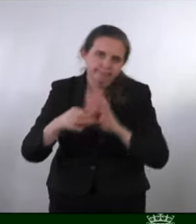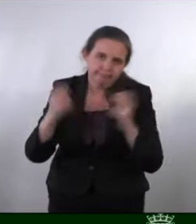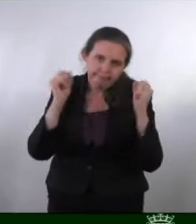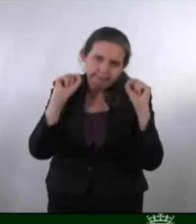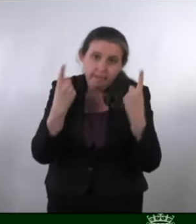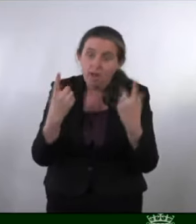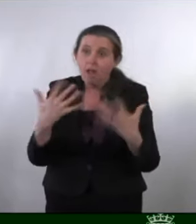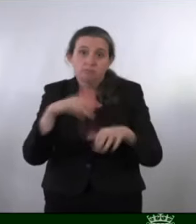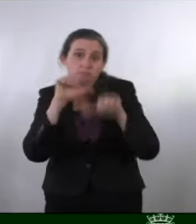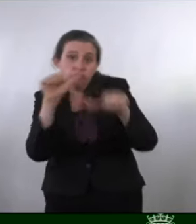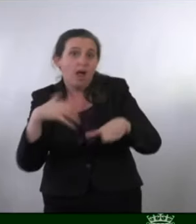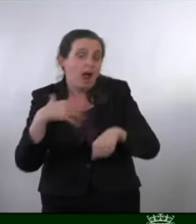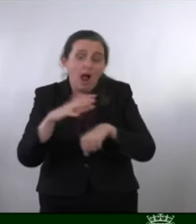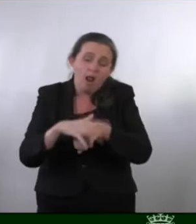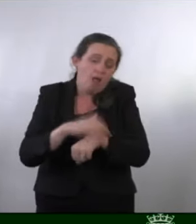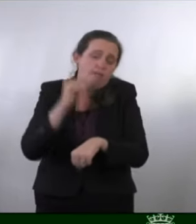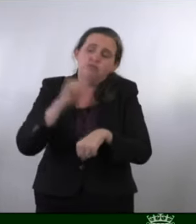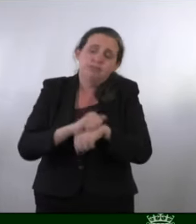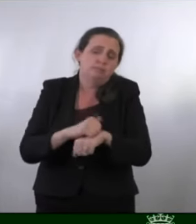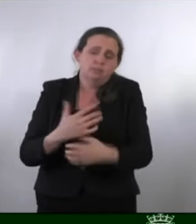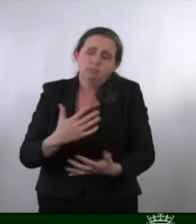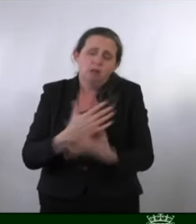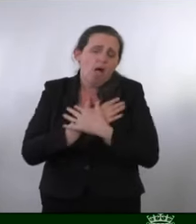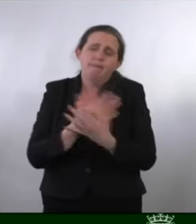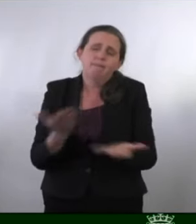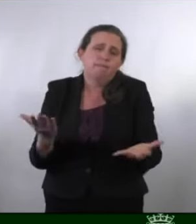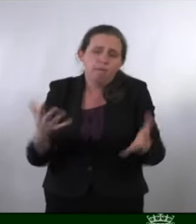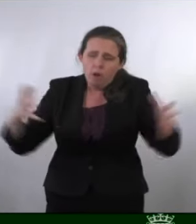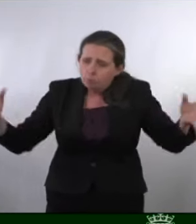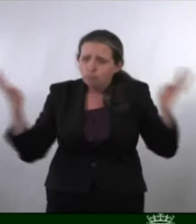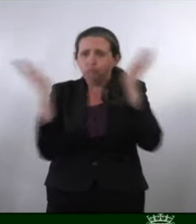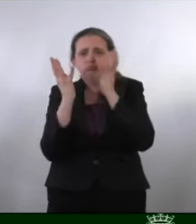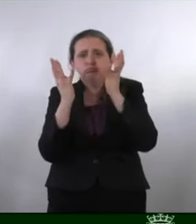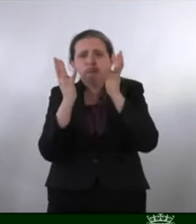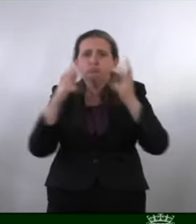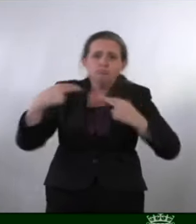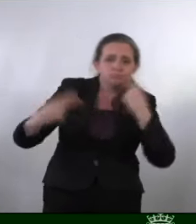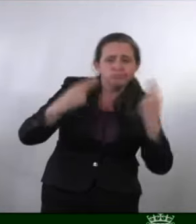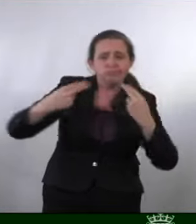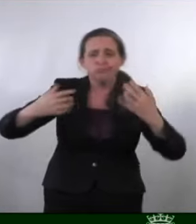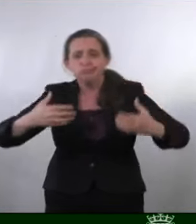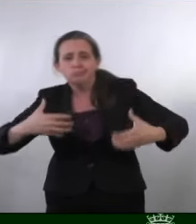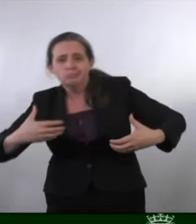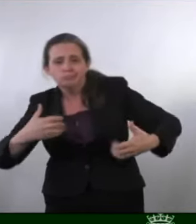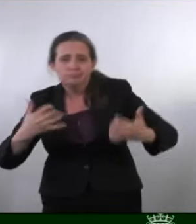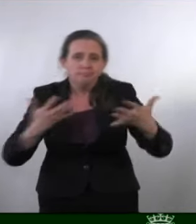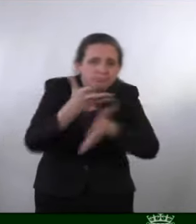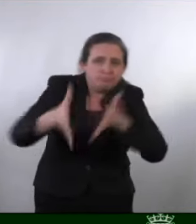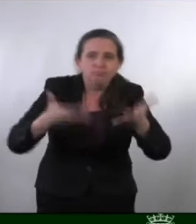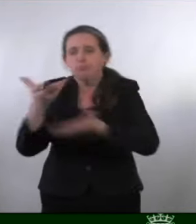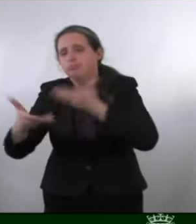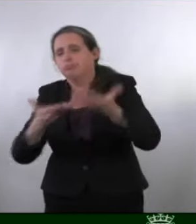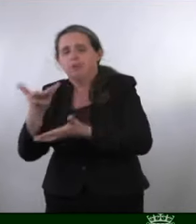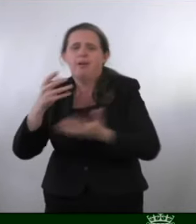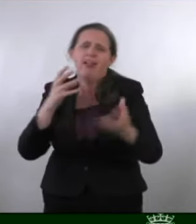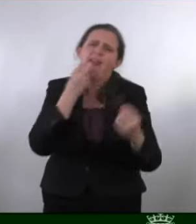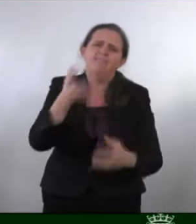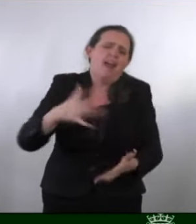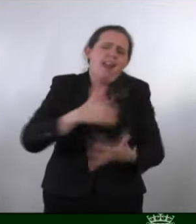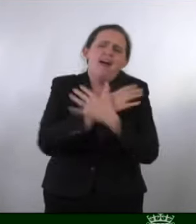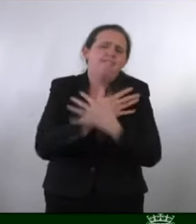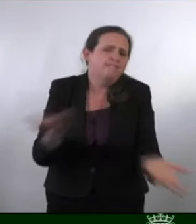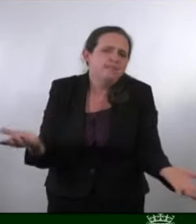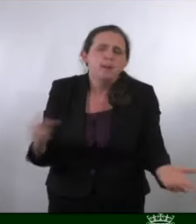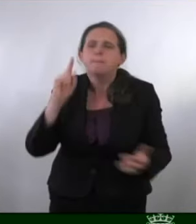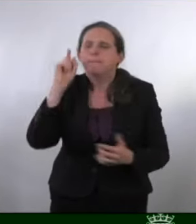love a big get together. I think the trouble is that the people of this country can see that there is